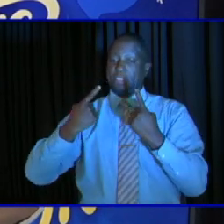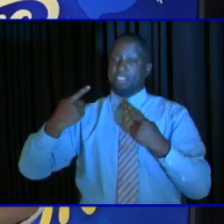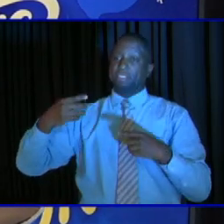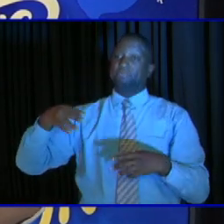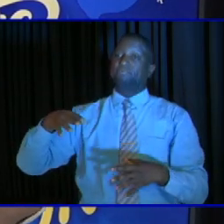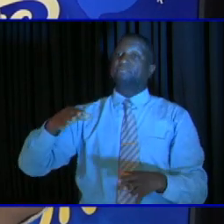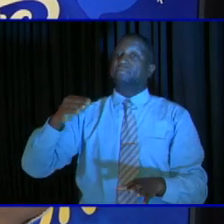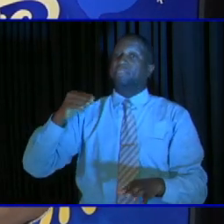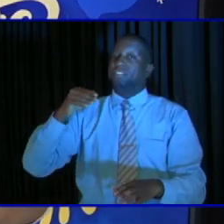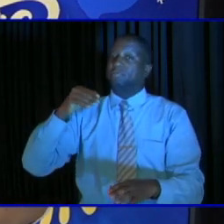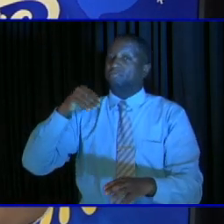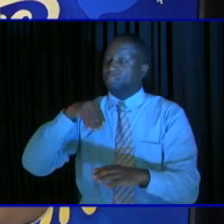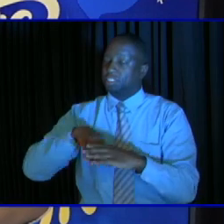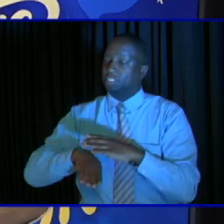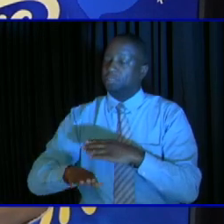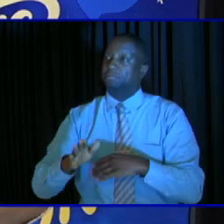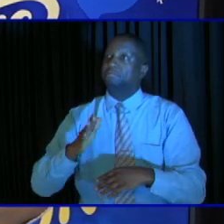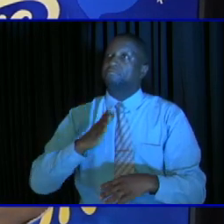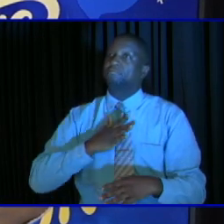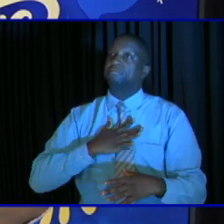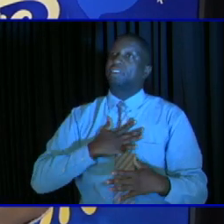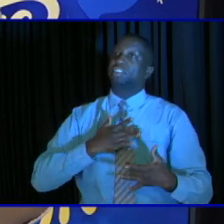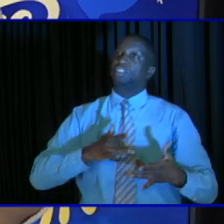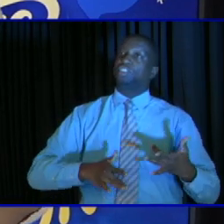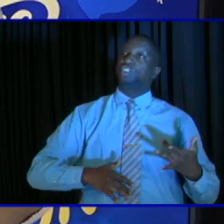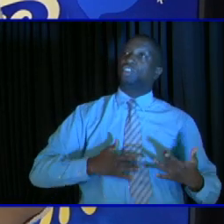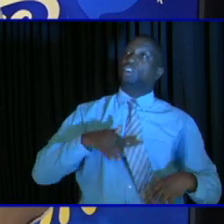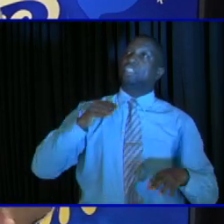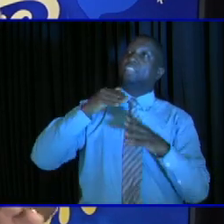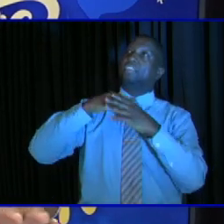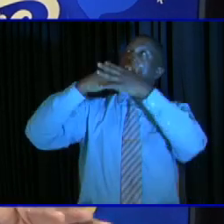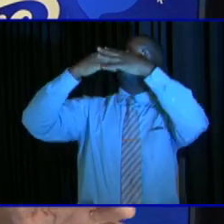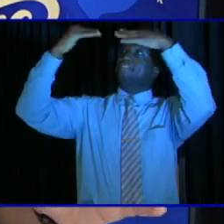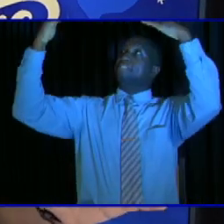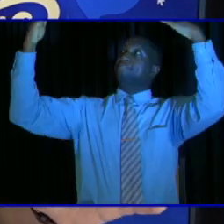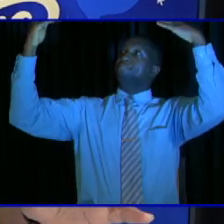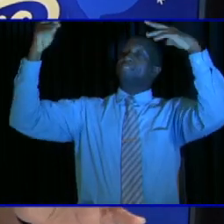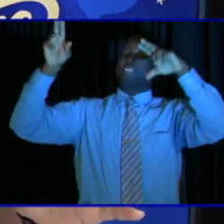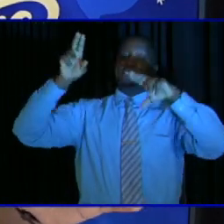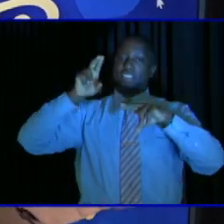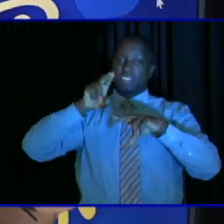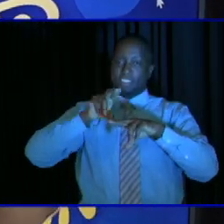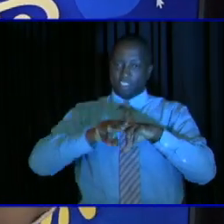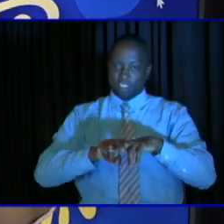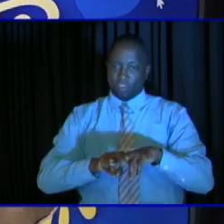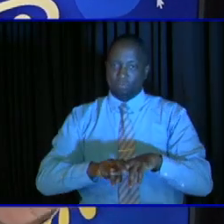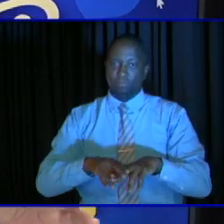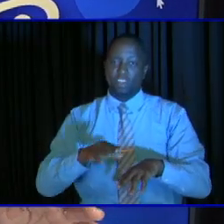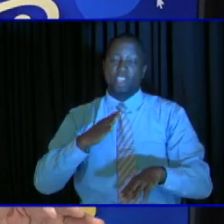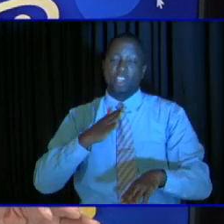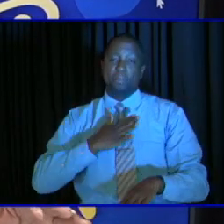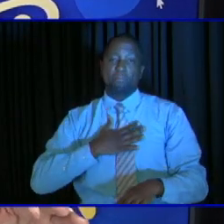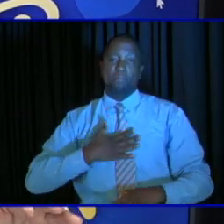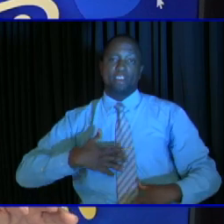enter my joy. Sit down on